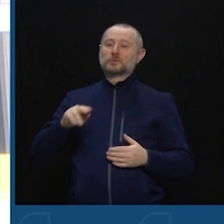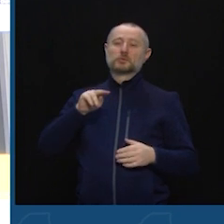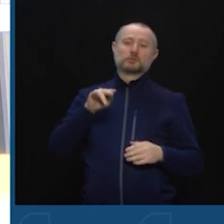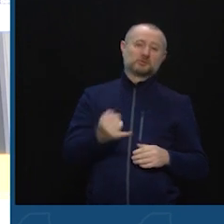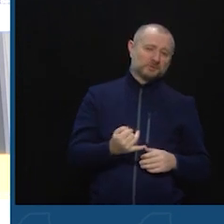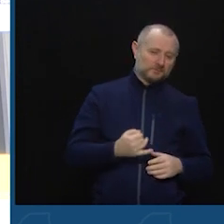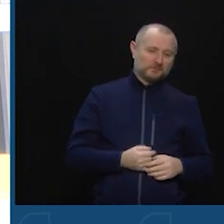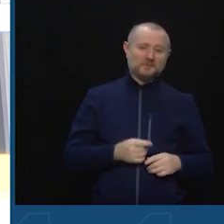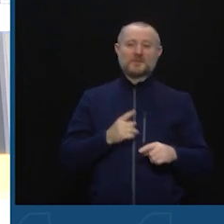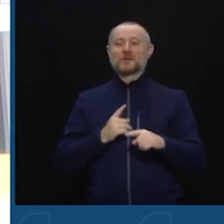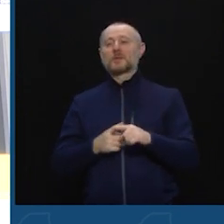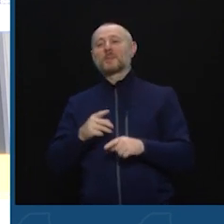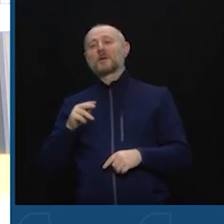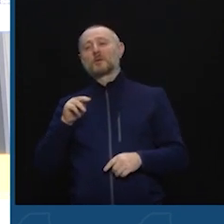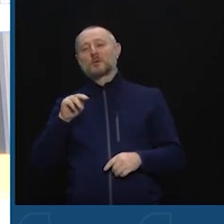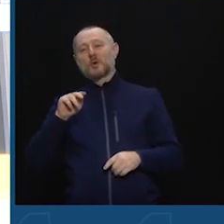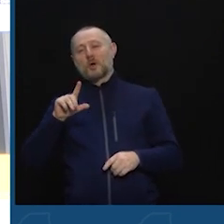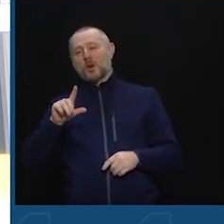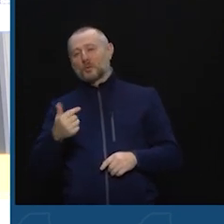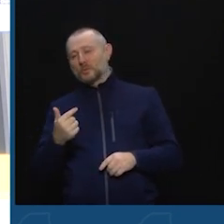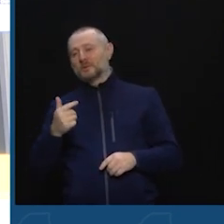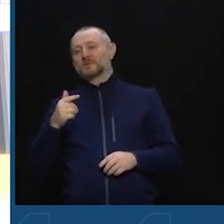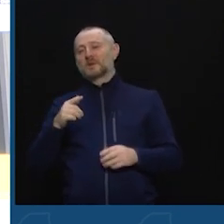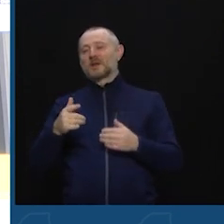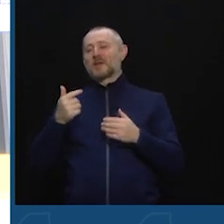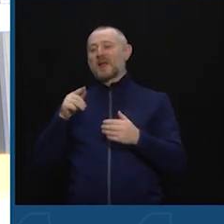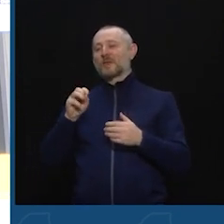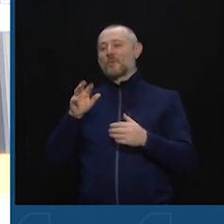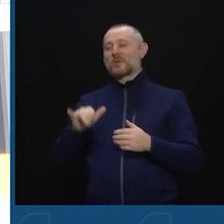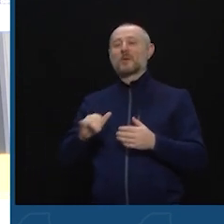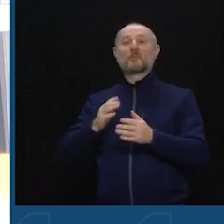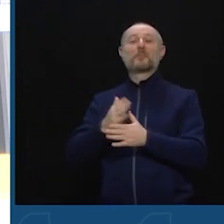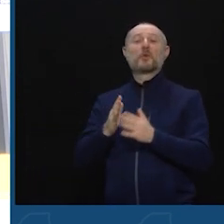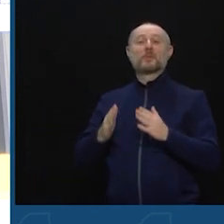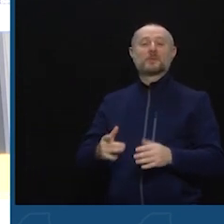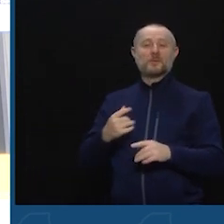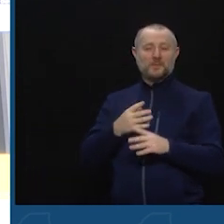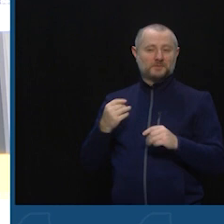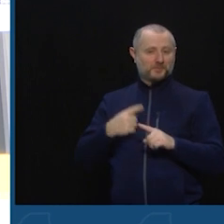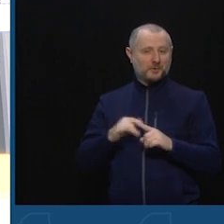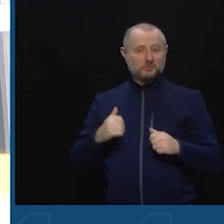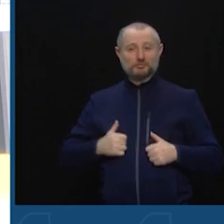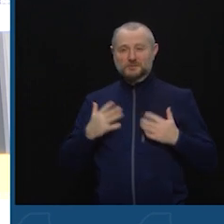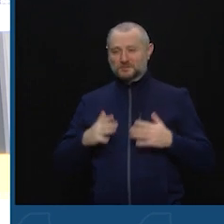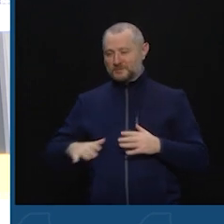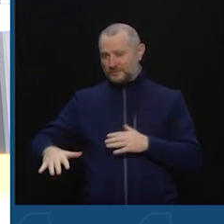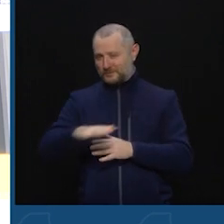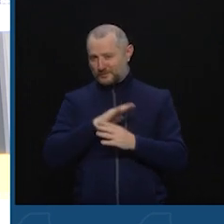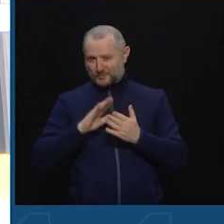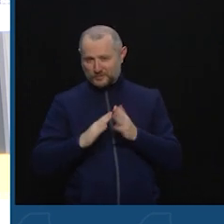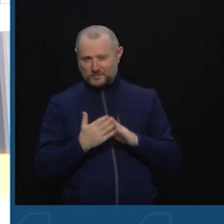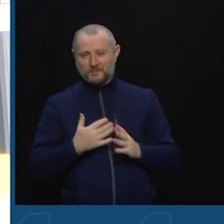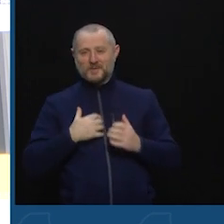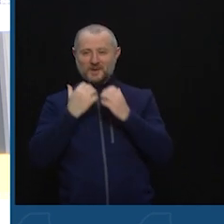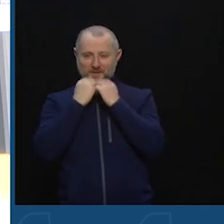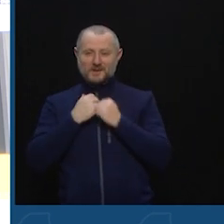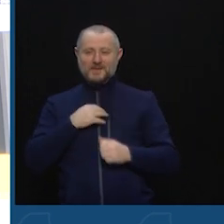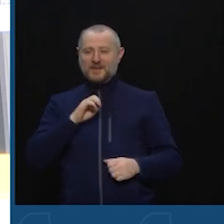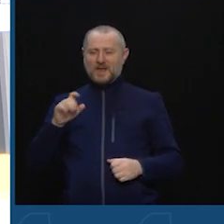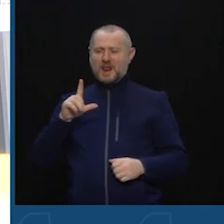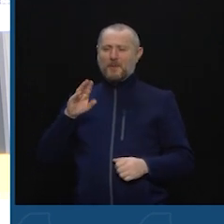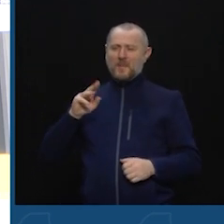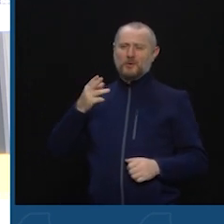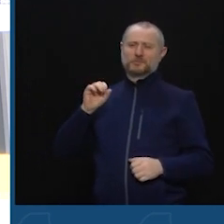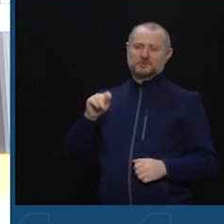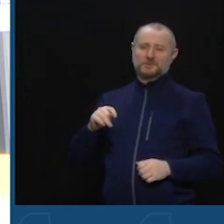LaGuardia Gateway Partners, our colleagues in government, and the residents of this neighborhood, my beloved East Elmhurst included,